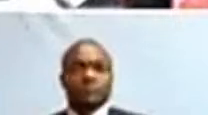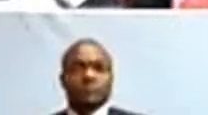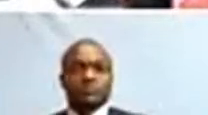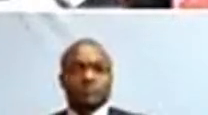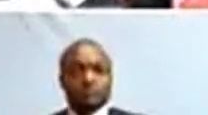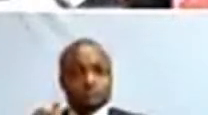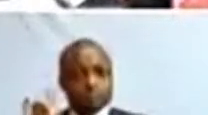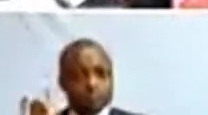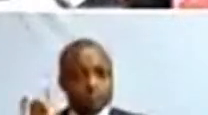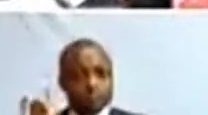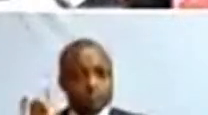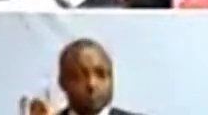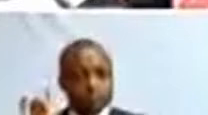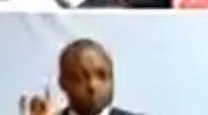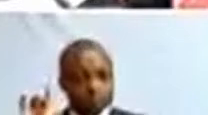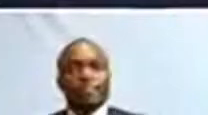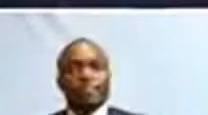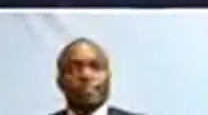8,000